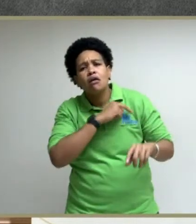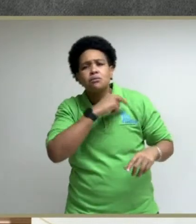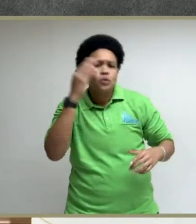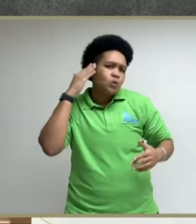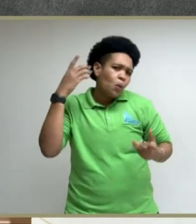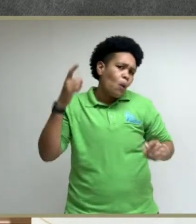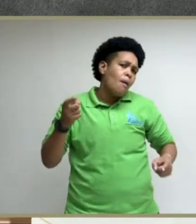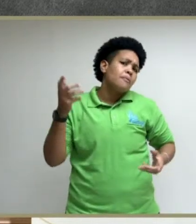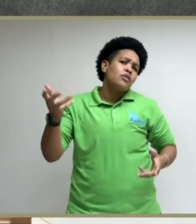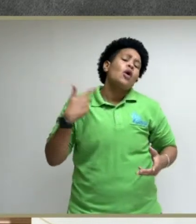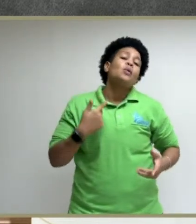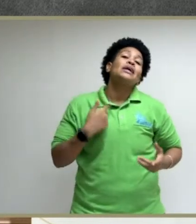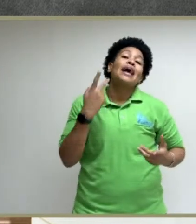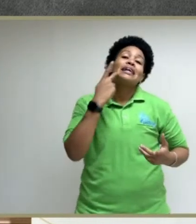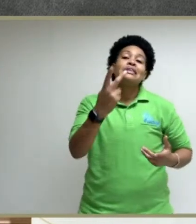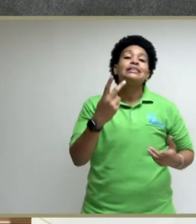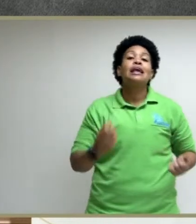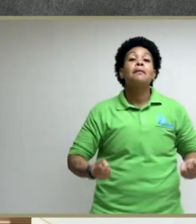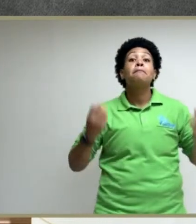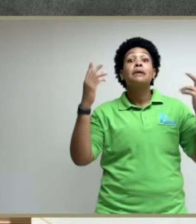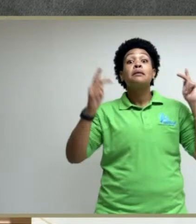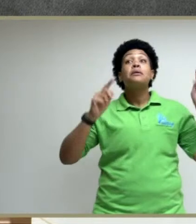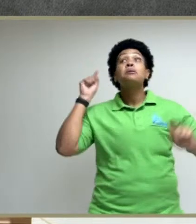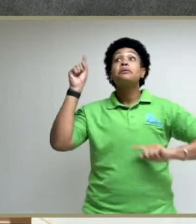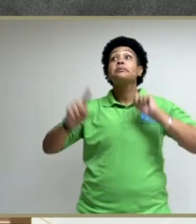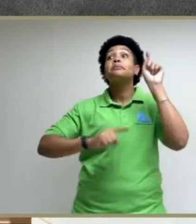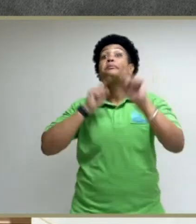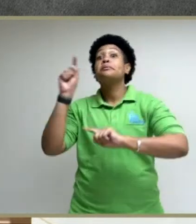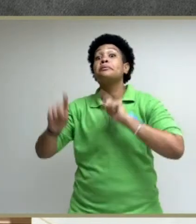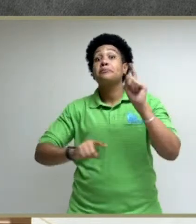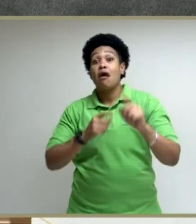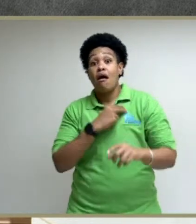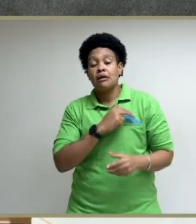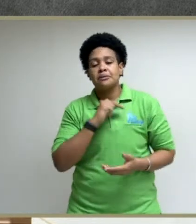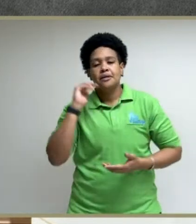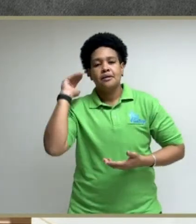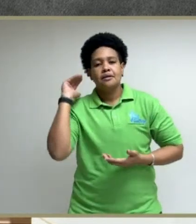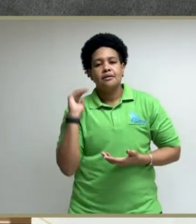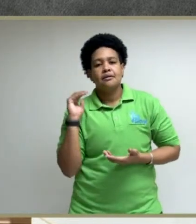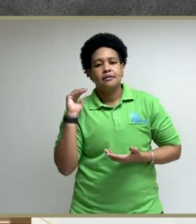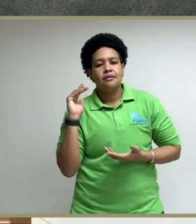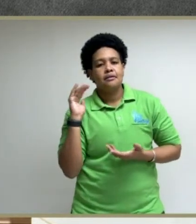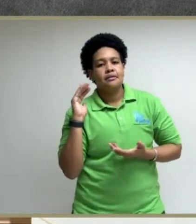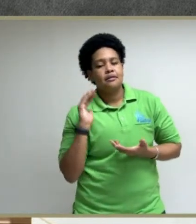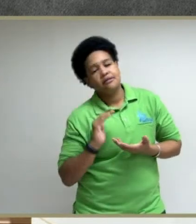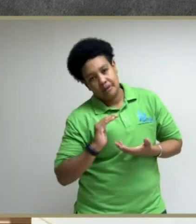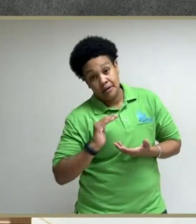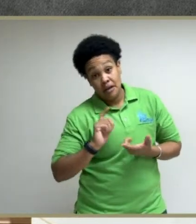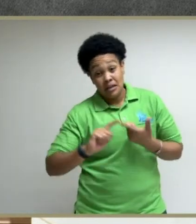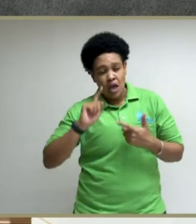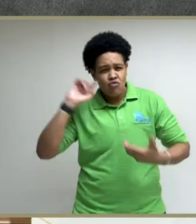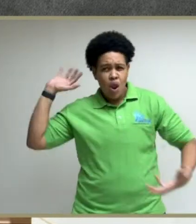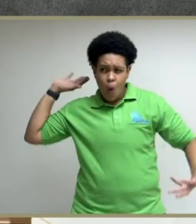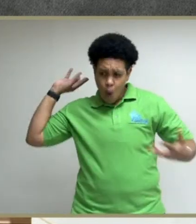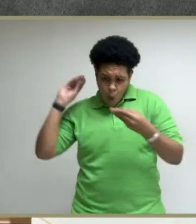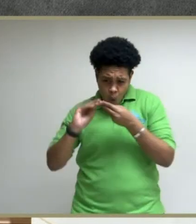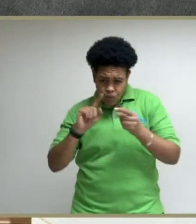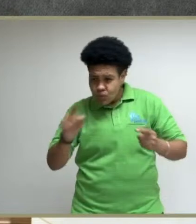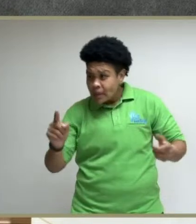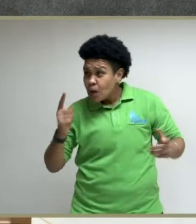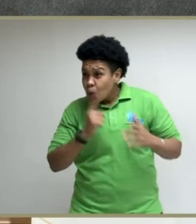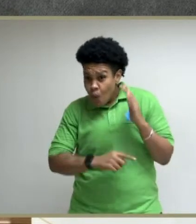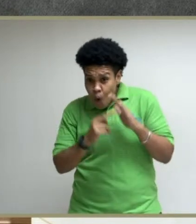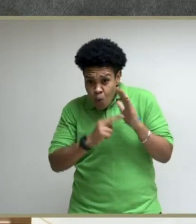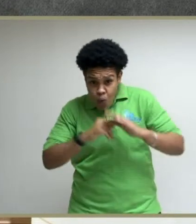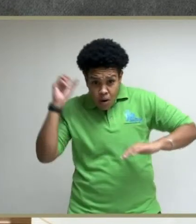we can also see that our number of admissions are decreasing. So overall, it does appear that the measures that have been put